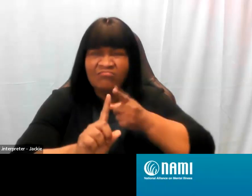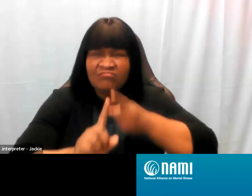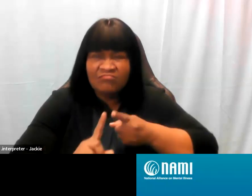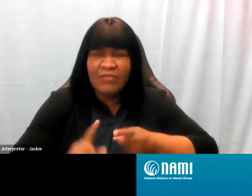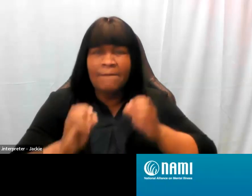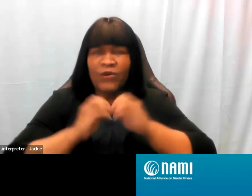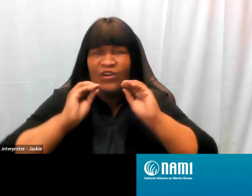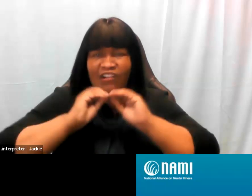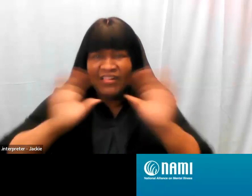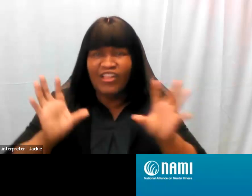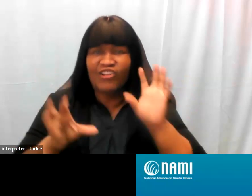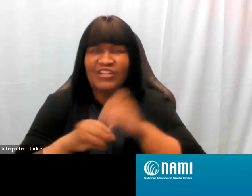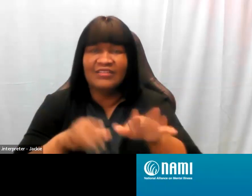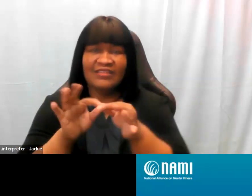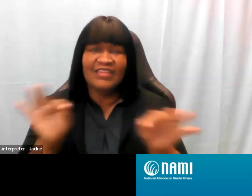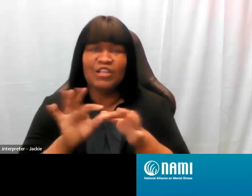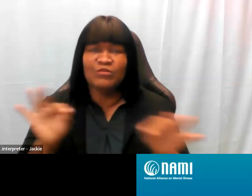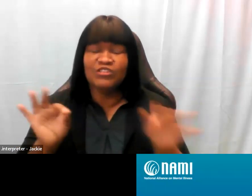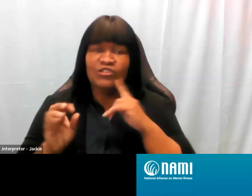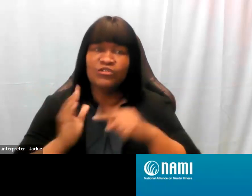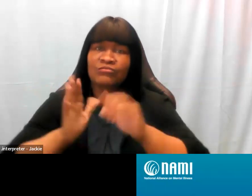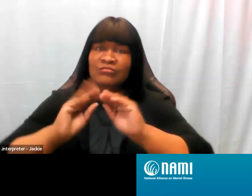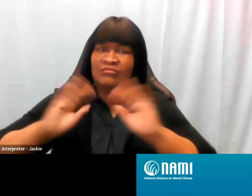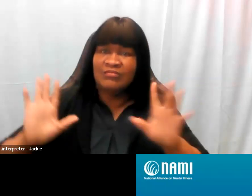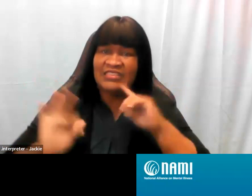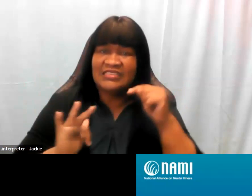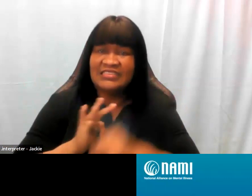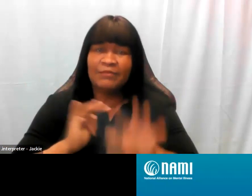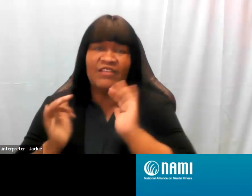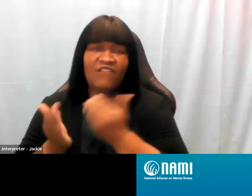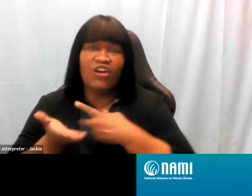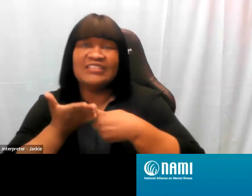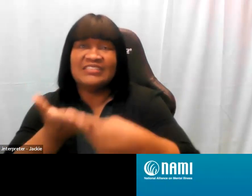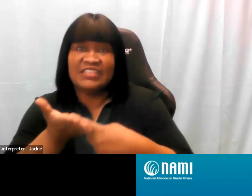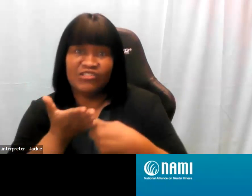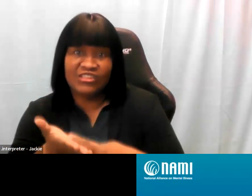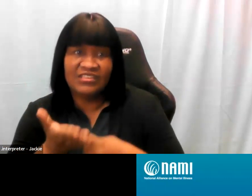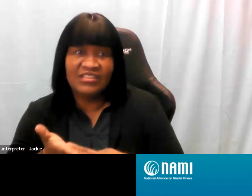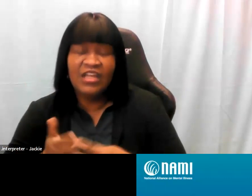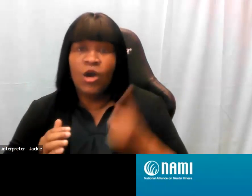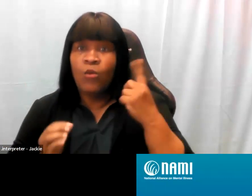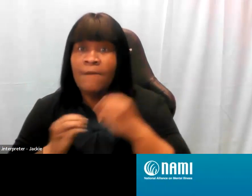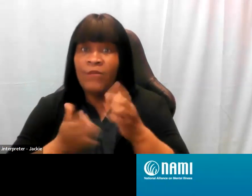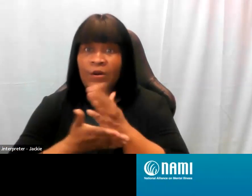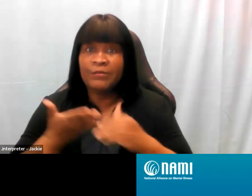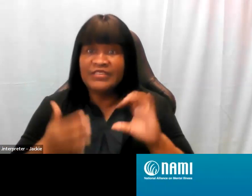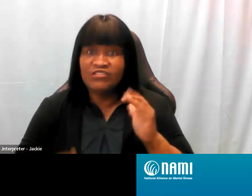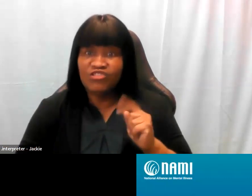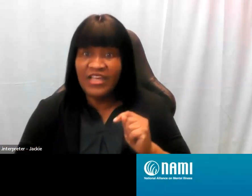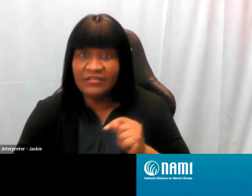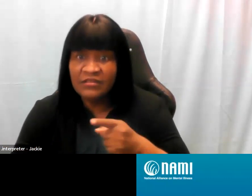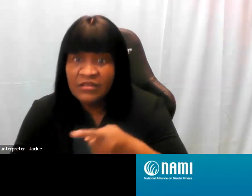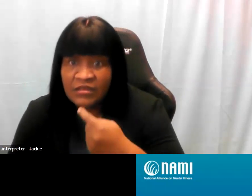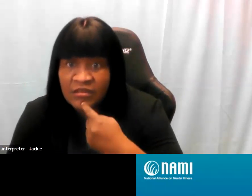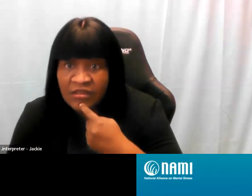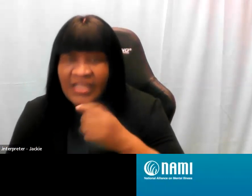clear in this language to reflect the depth of that discussion. One more piece in the chat, Kashi says, an executive